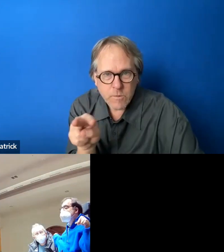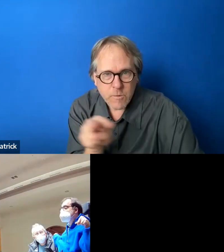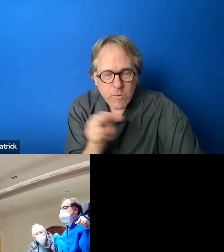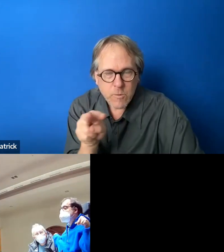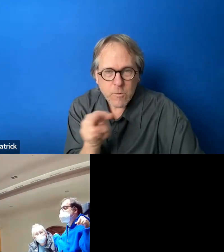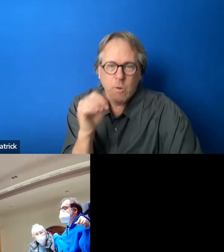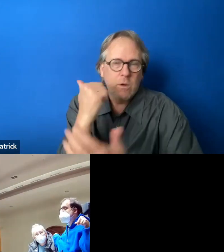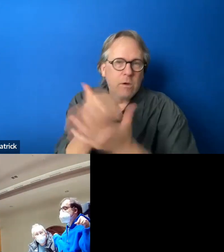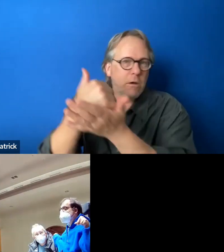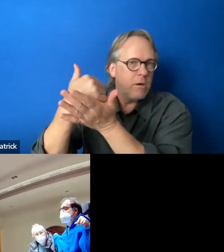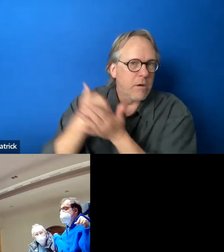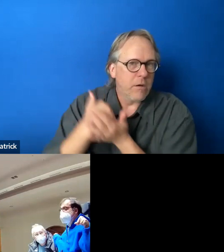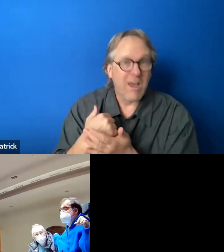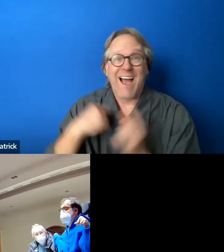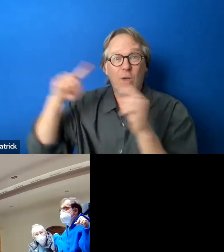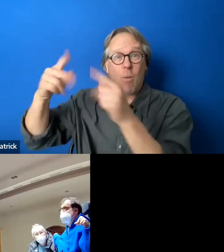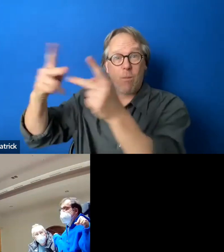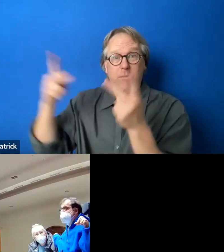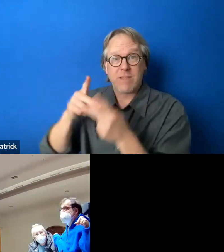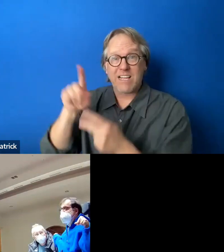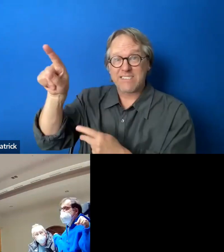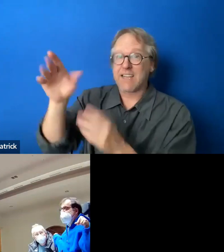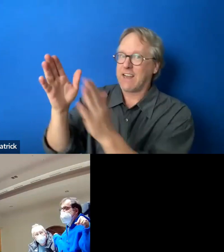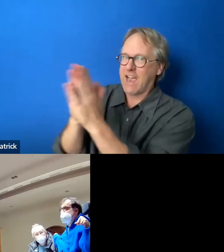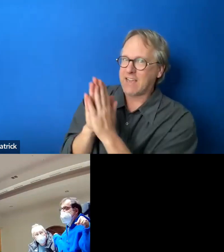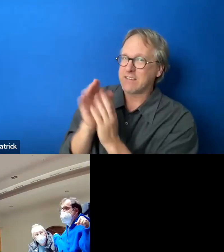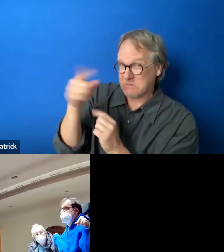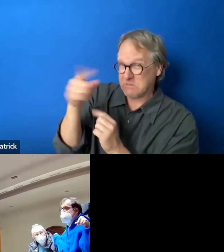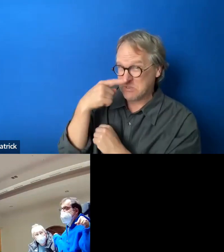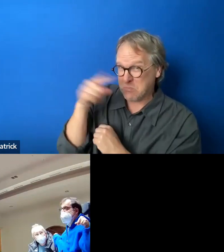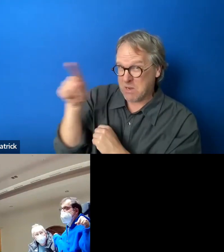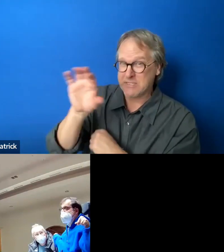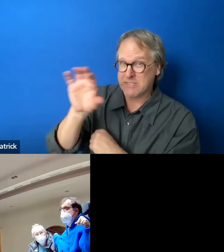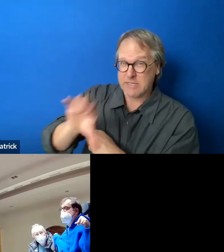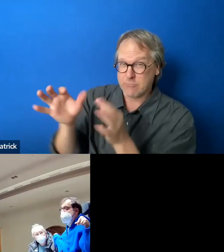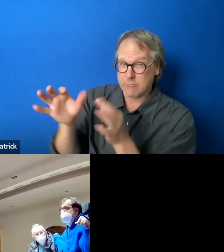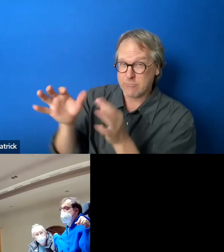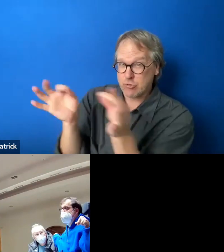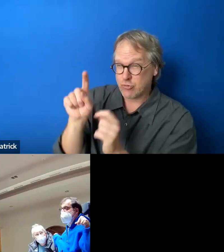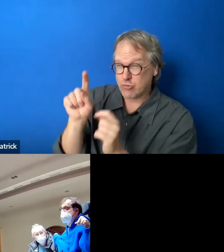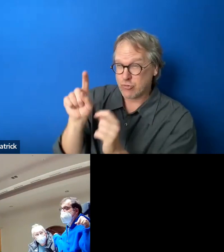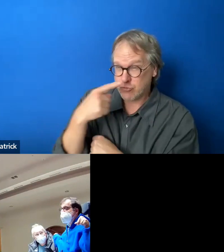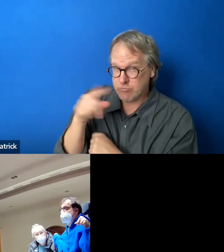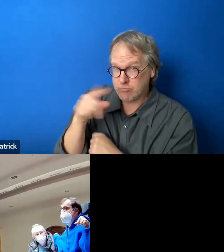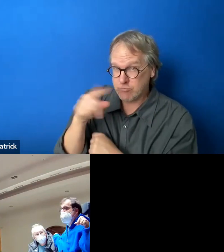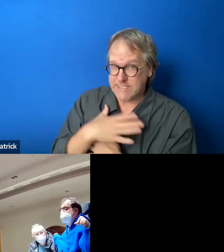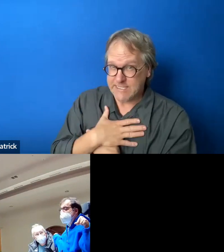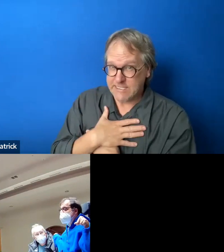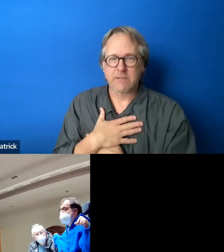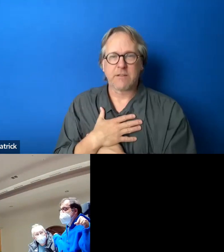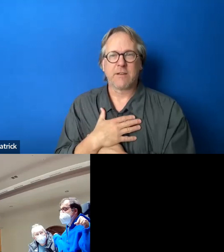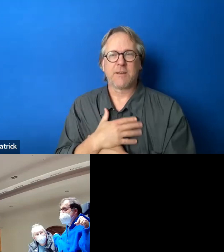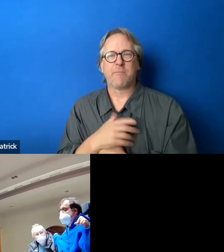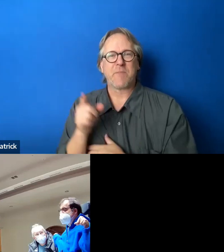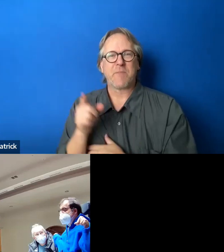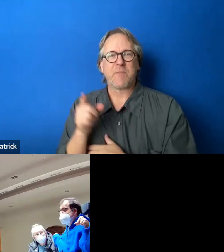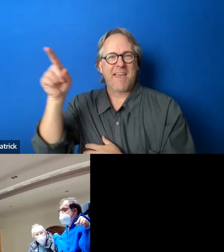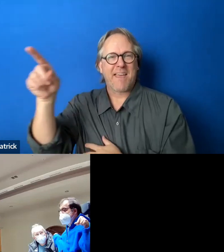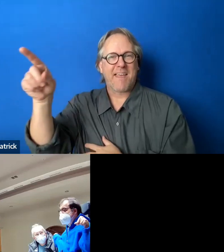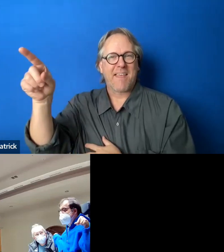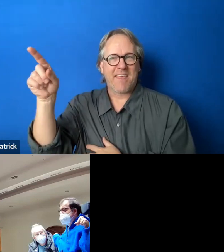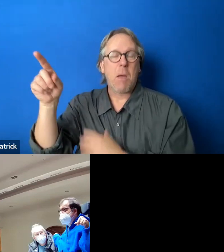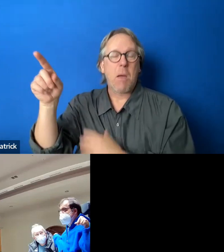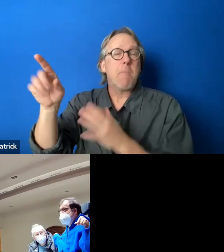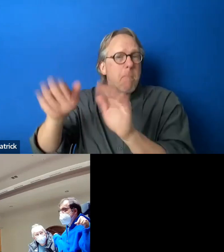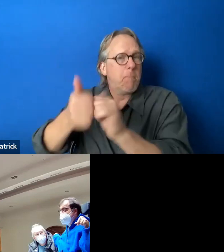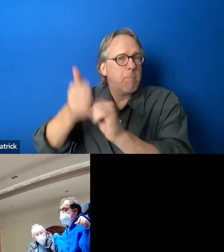And I'll go to places and I'll ask, you know, can you turn on the captions? And, you know, most